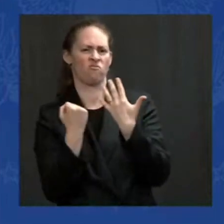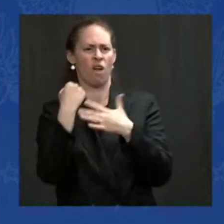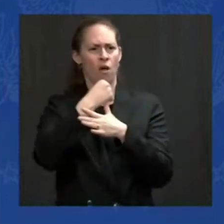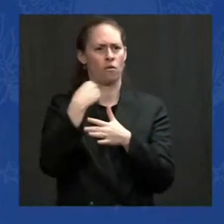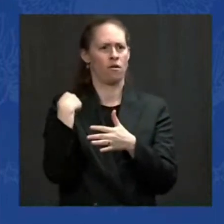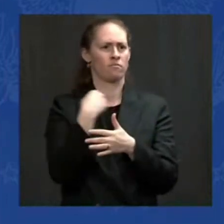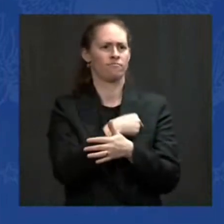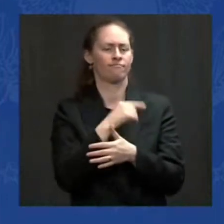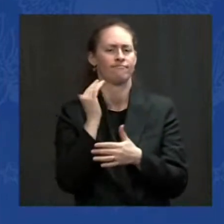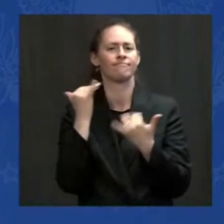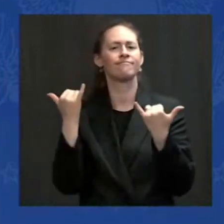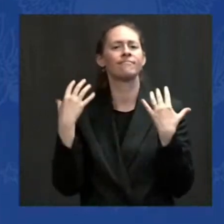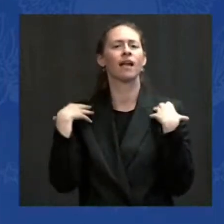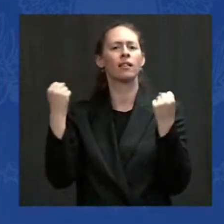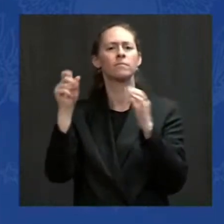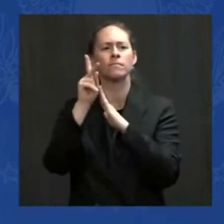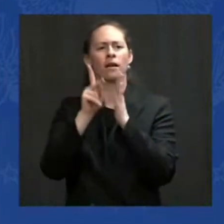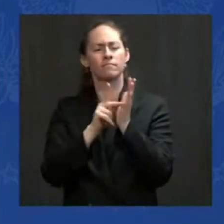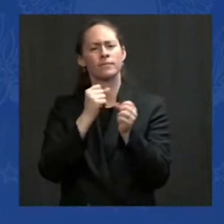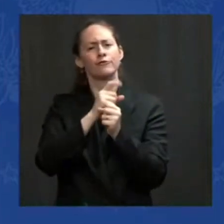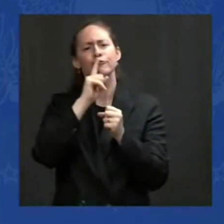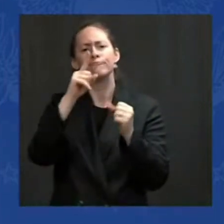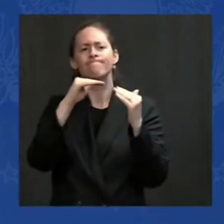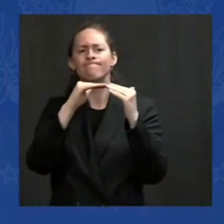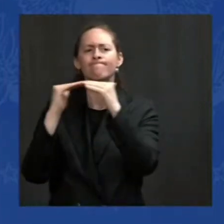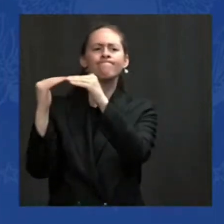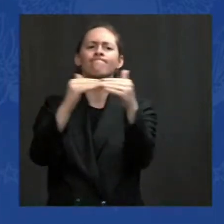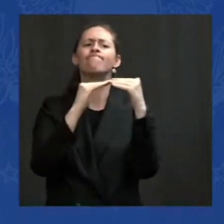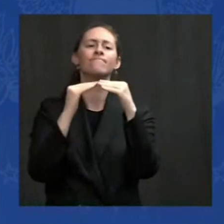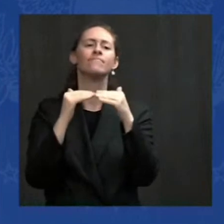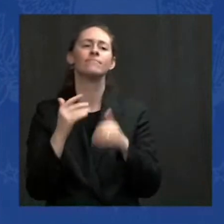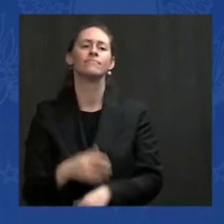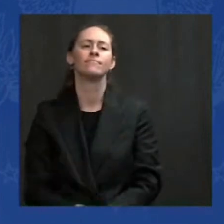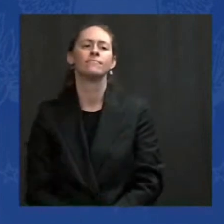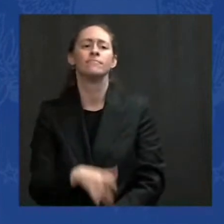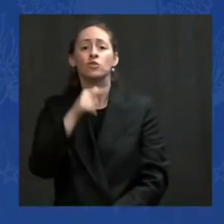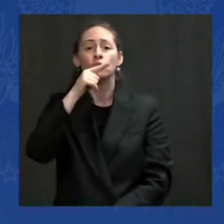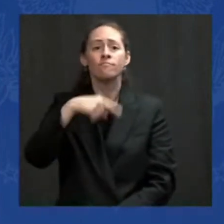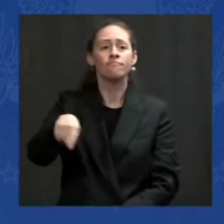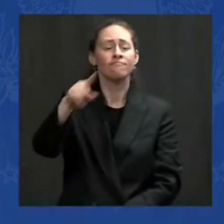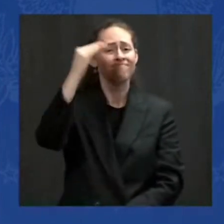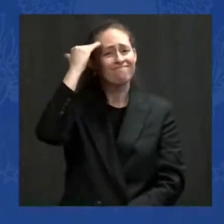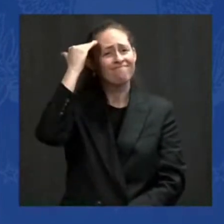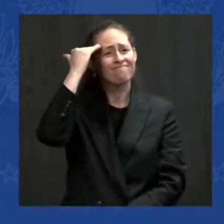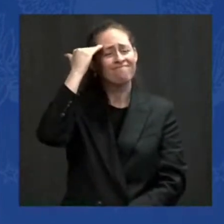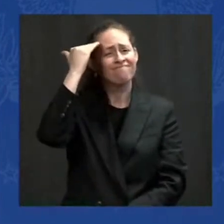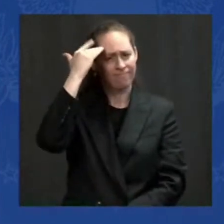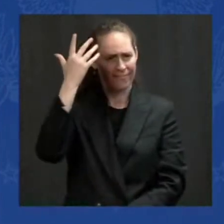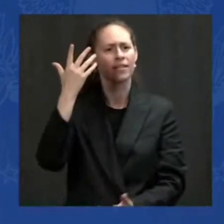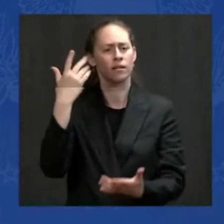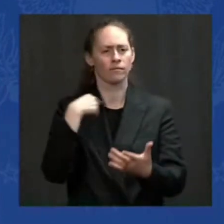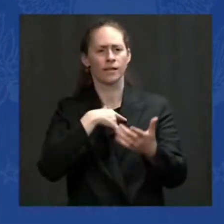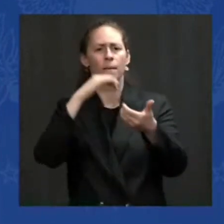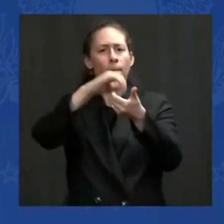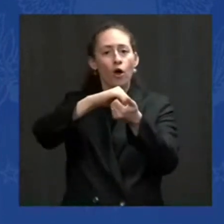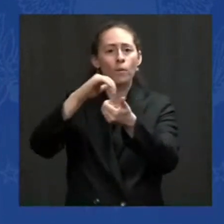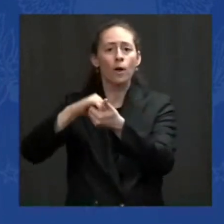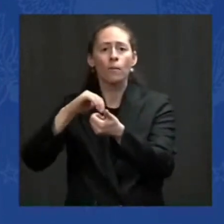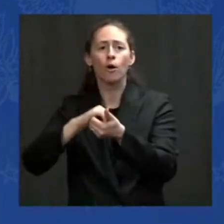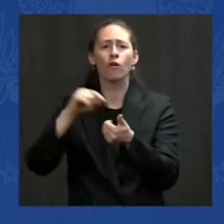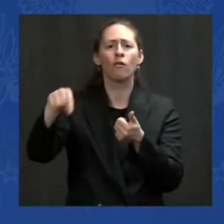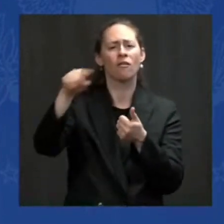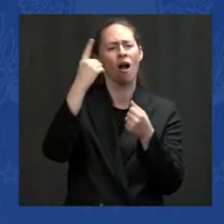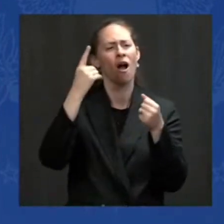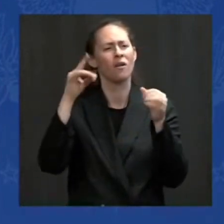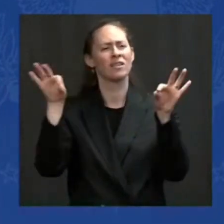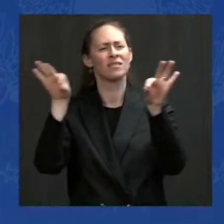policies. So communities are the experts in what they need all the time. So partnership and collaboration, that's how we'll get